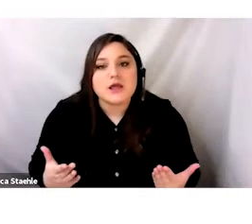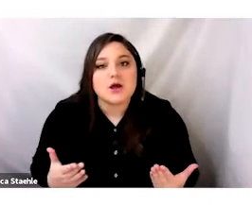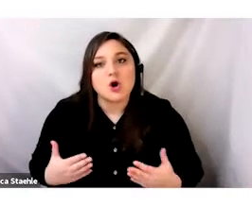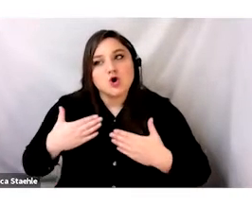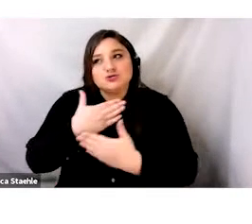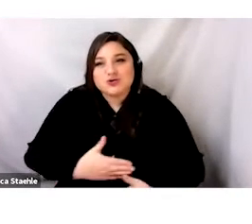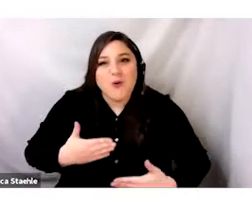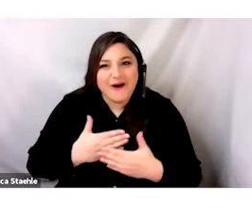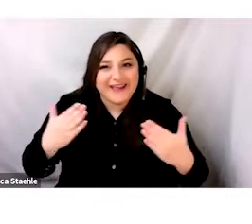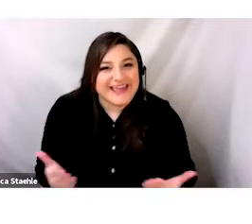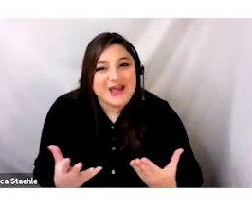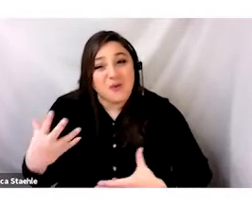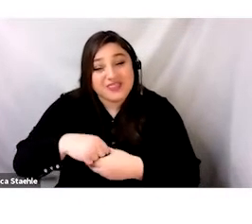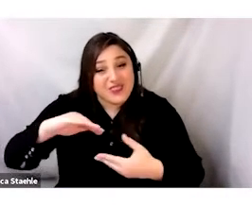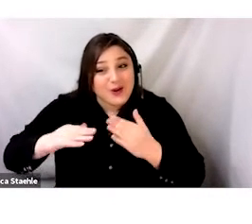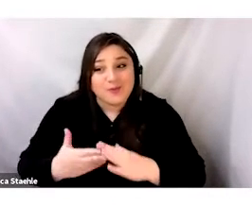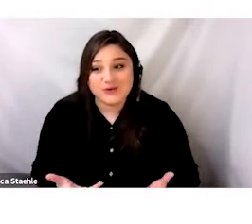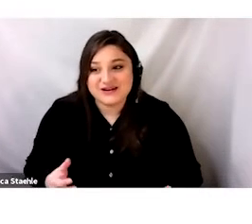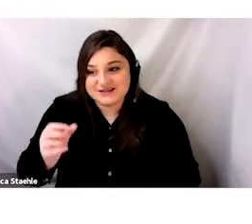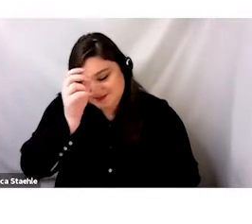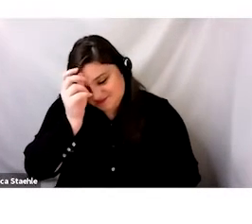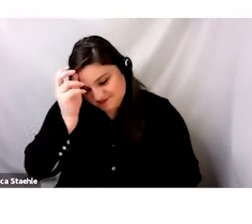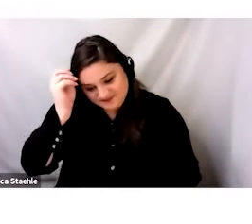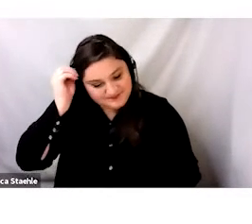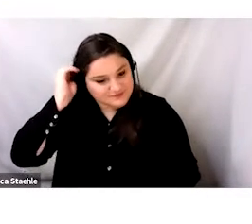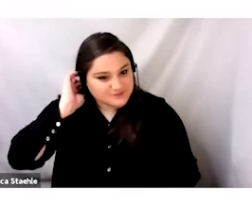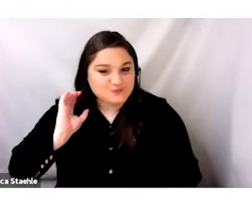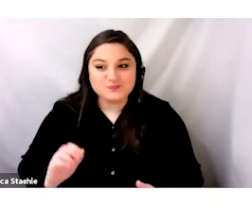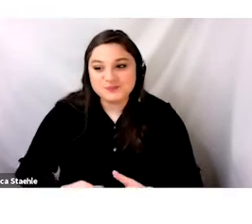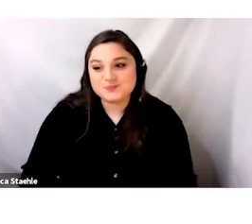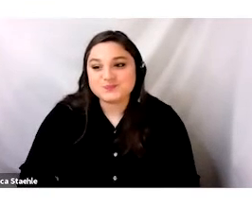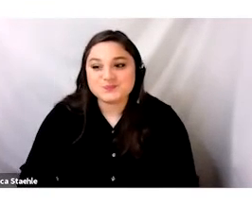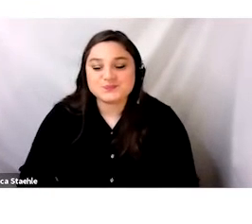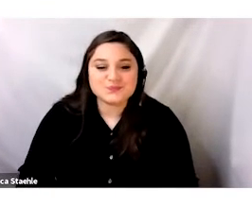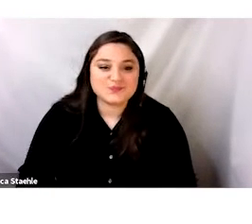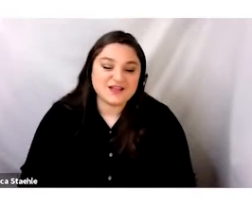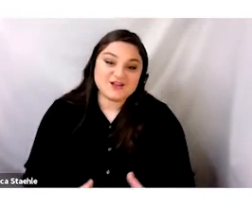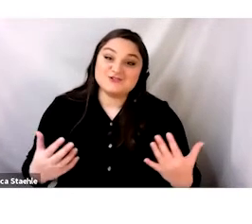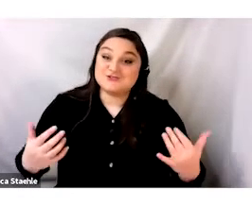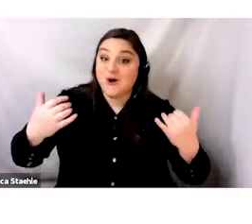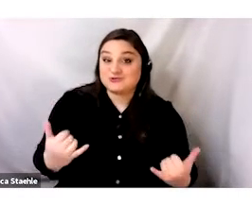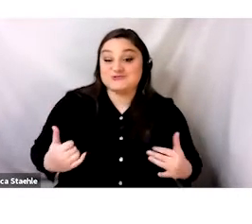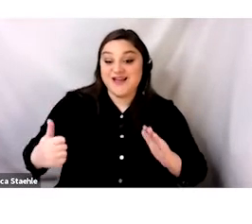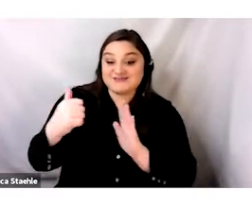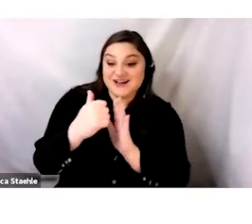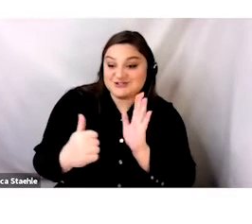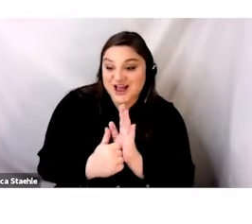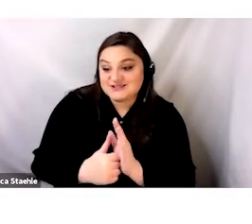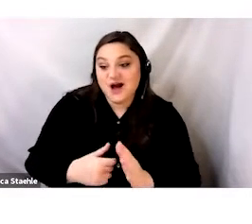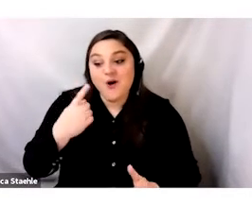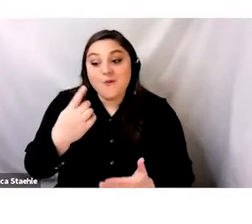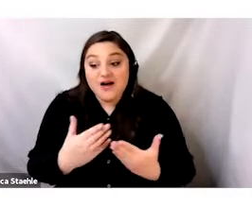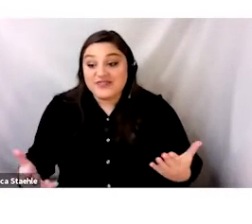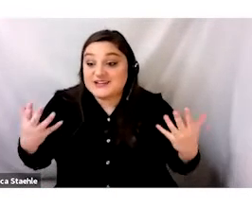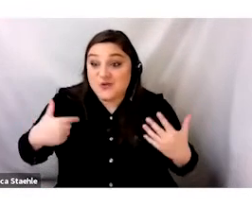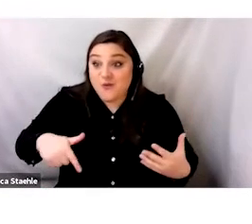in which we are working as well. So for the agenda for today, because the sad part is that we are literally 17 minutes